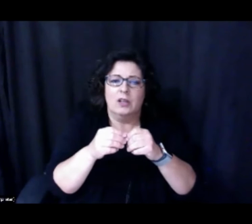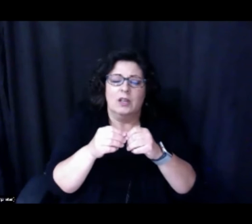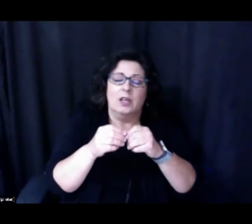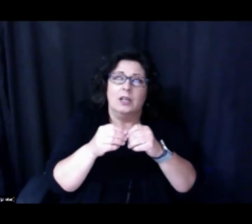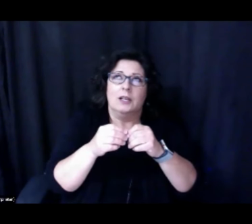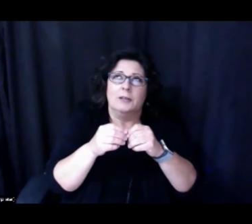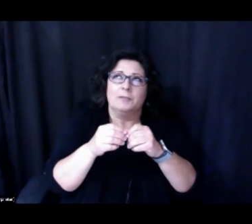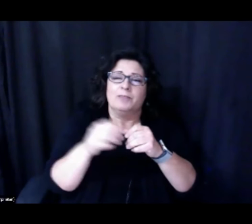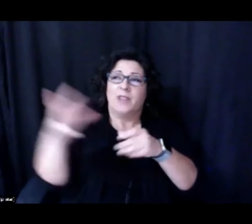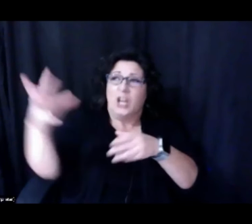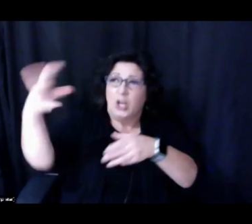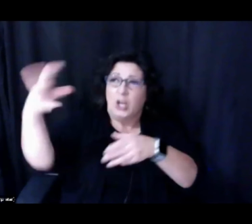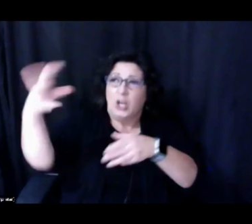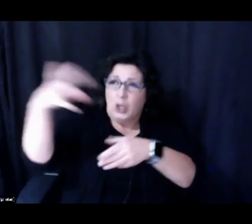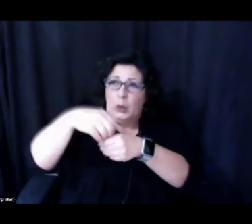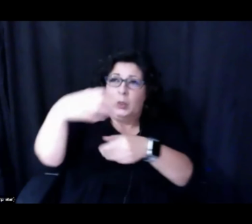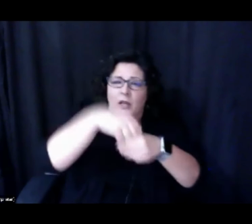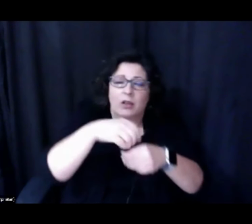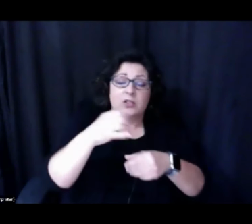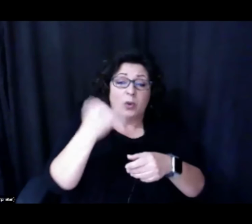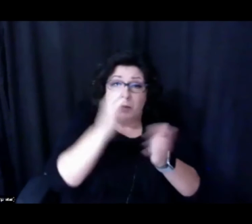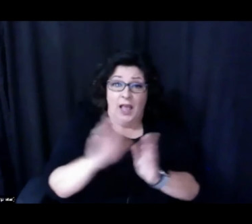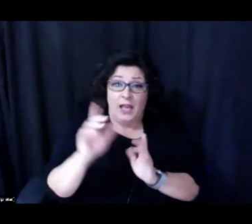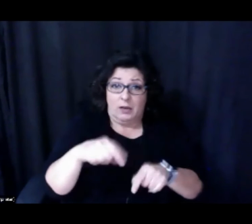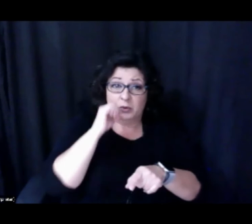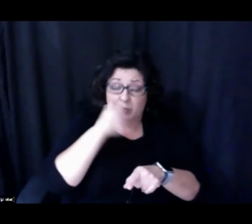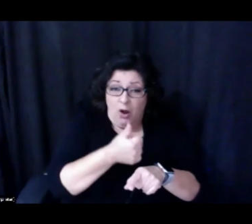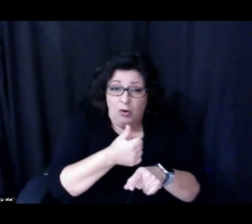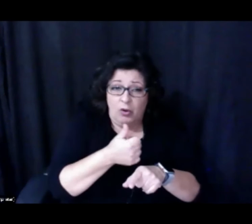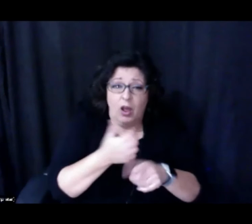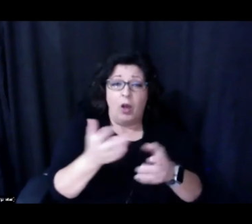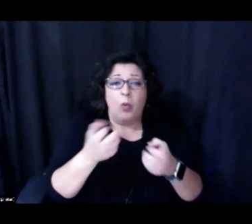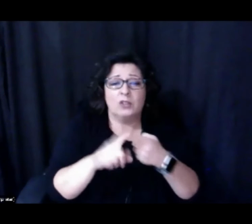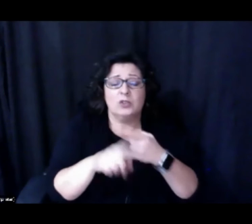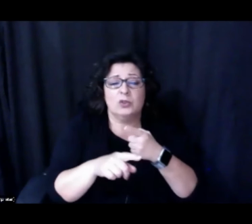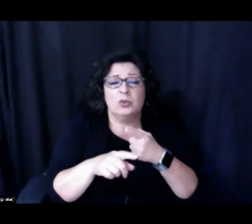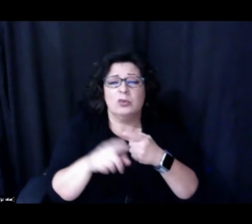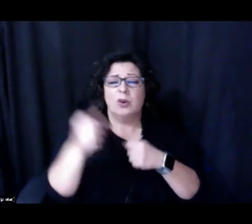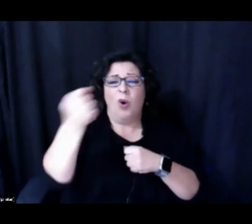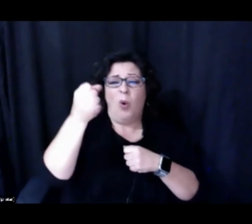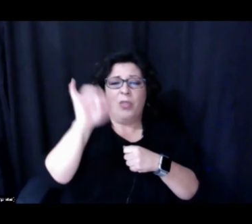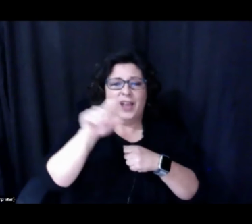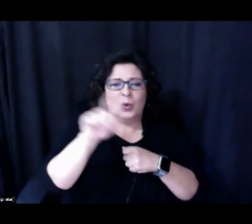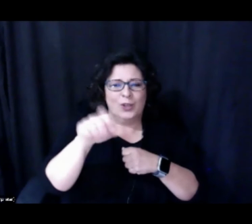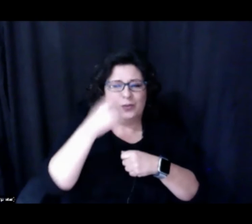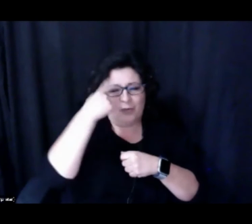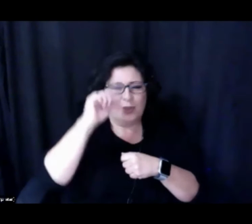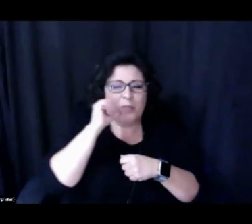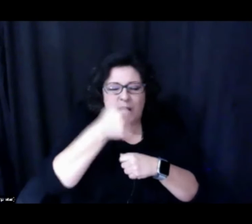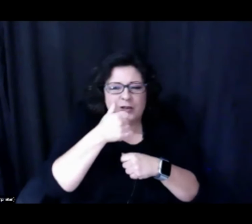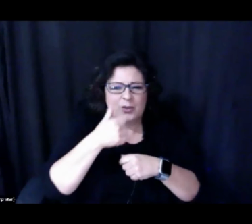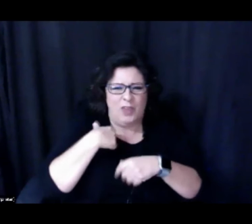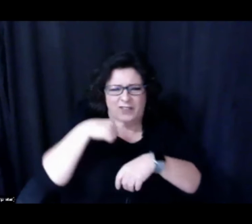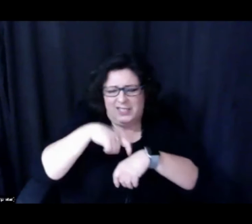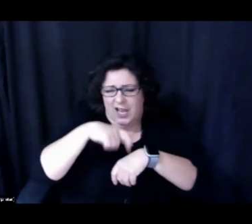mind, if you are planning to come tomorrow, I want to hold this question for tomorrow just so that we have